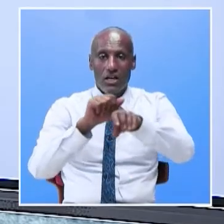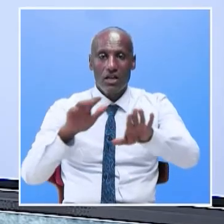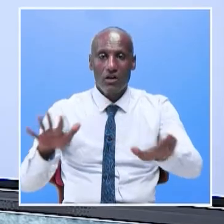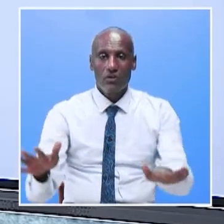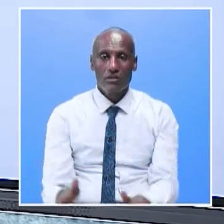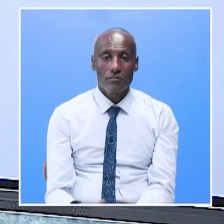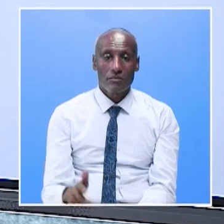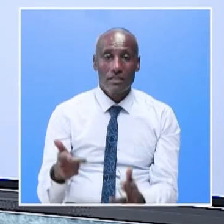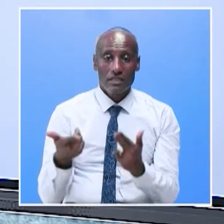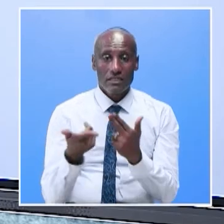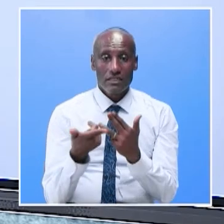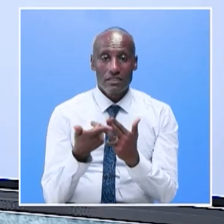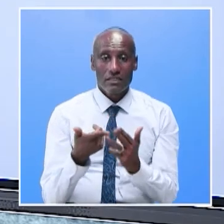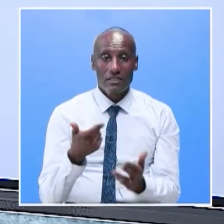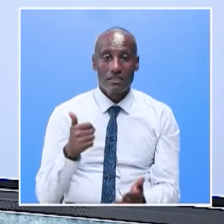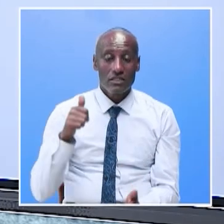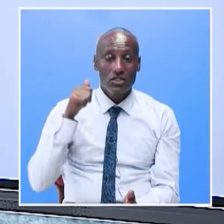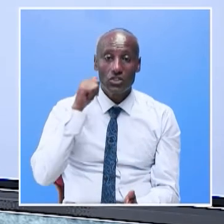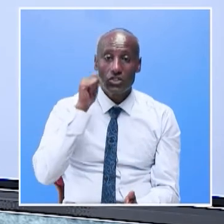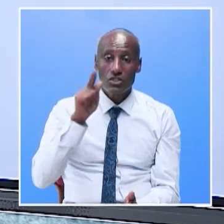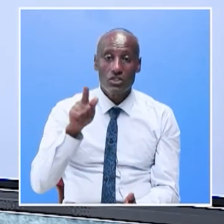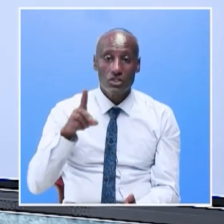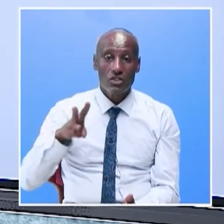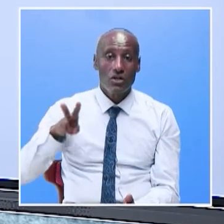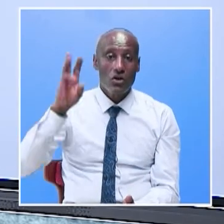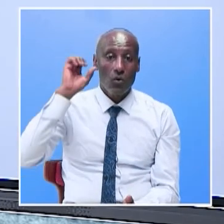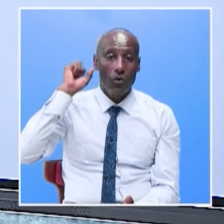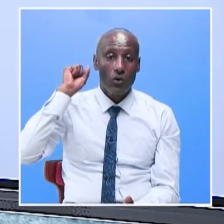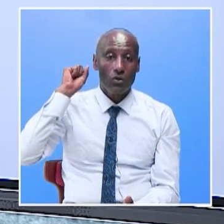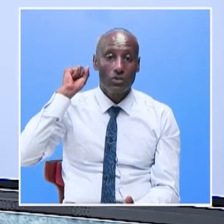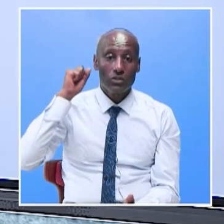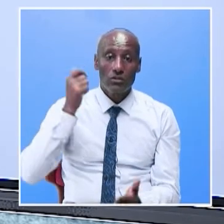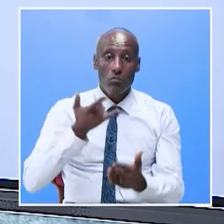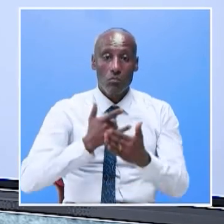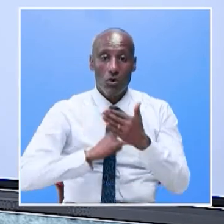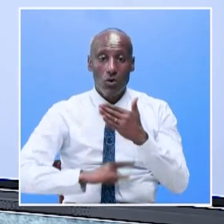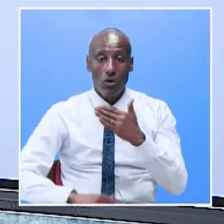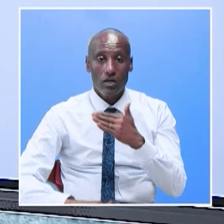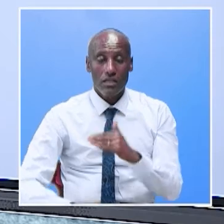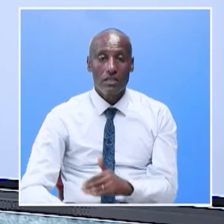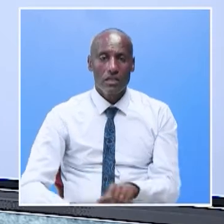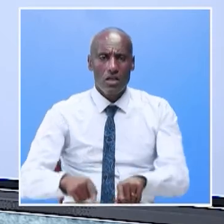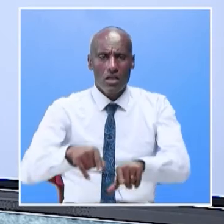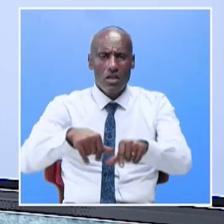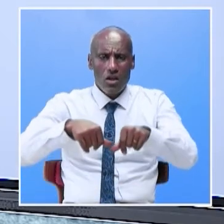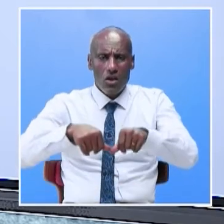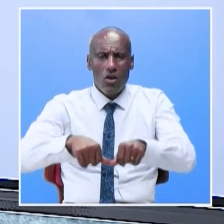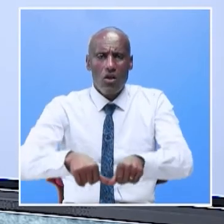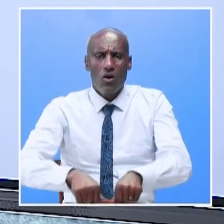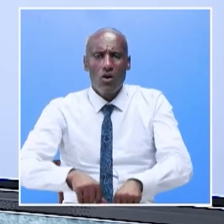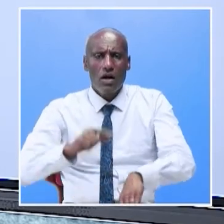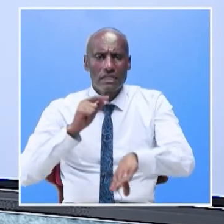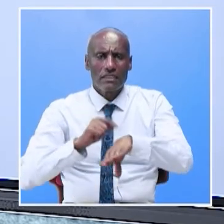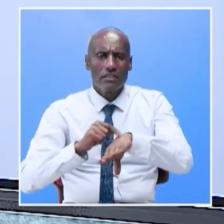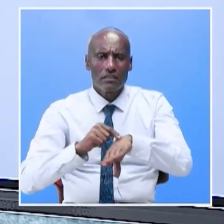And the next one is she was born long period of time. What we call long period of time, like